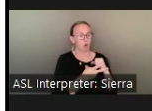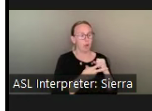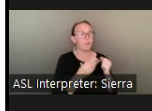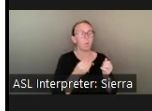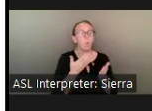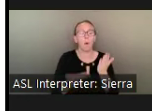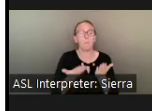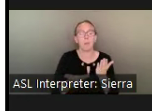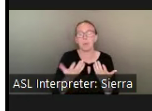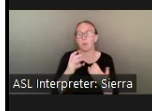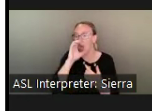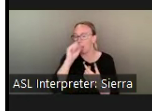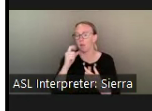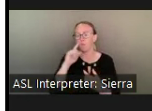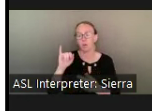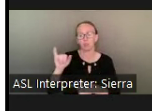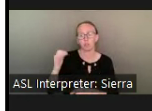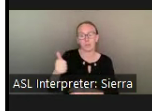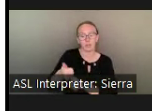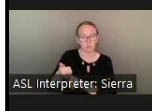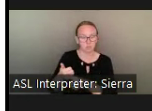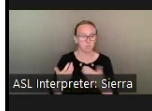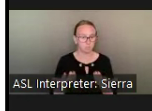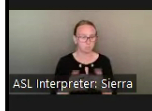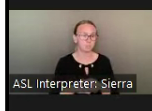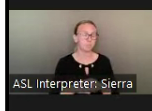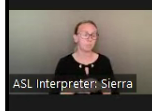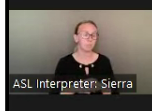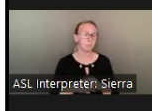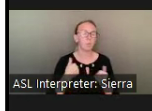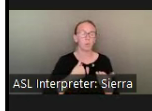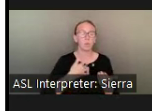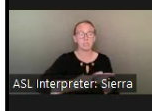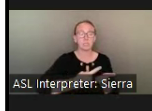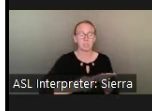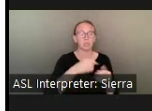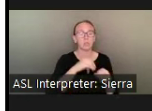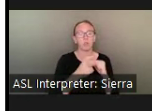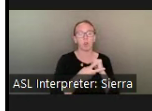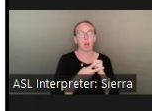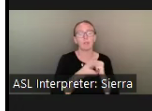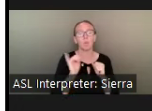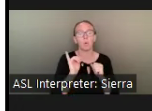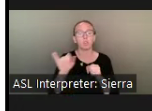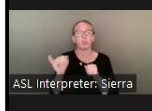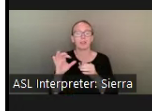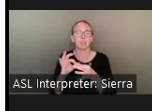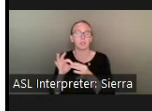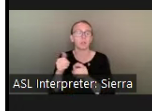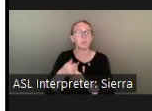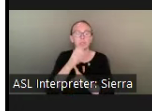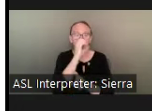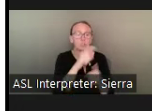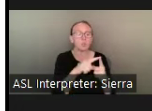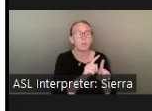So we had a discussion at the archives about how he was often attracted to things like similar but different, like things